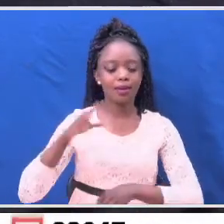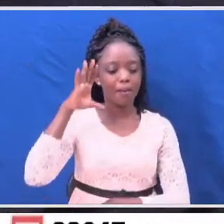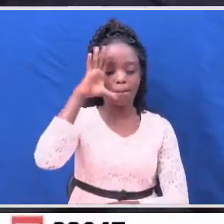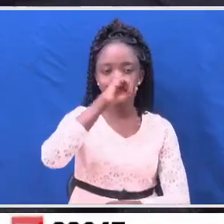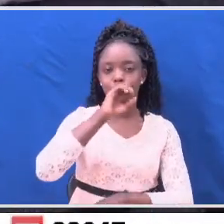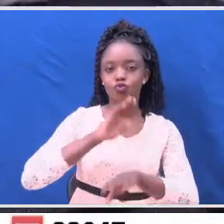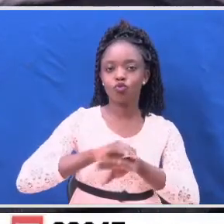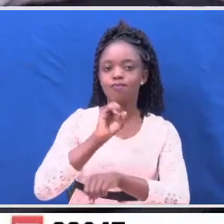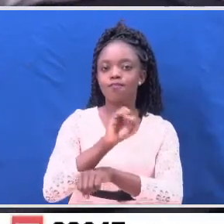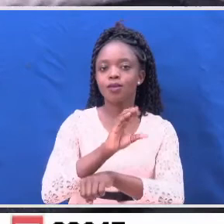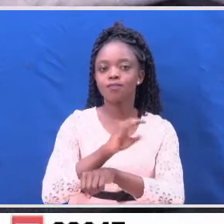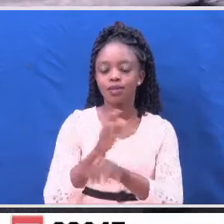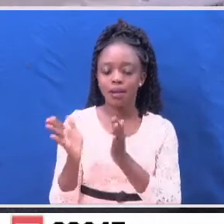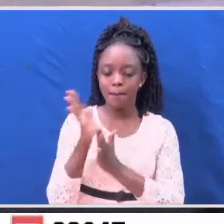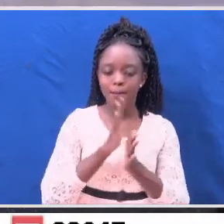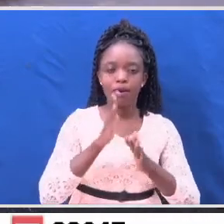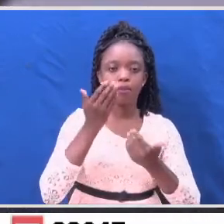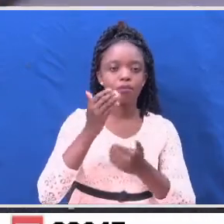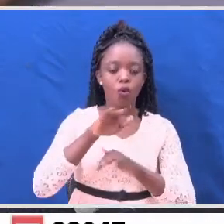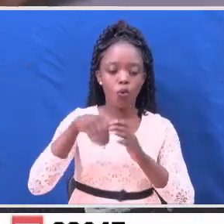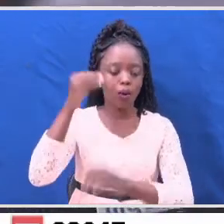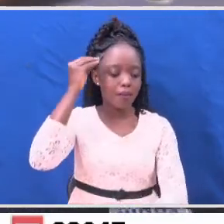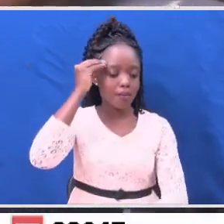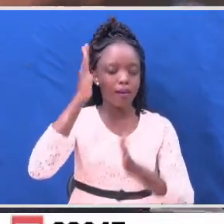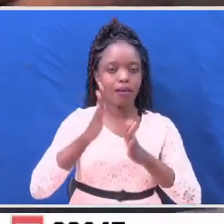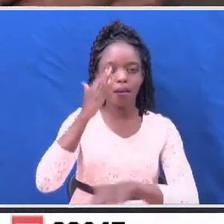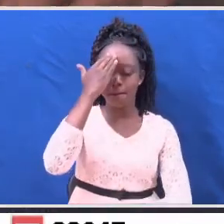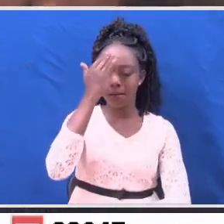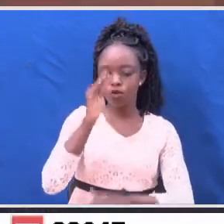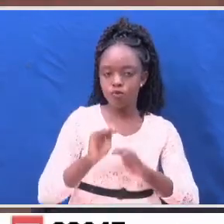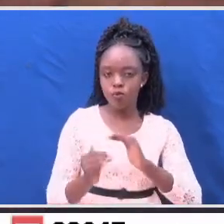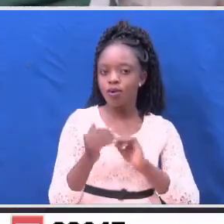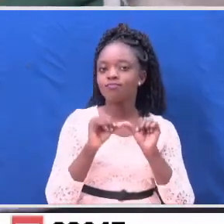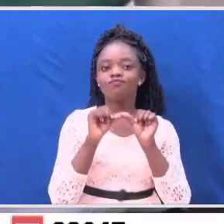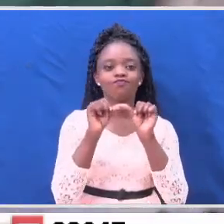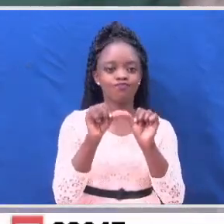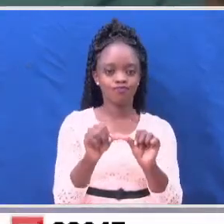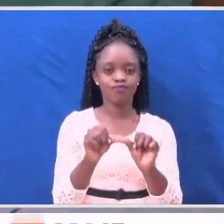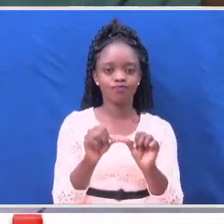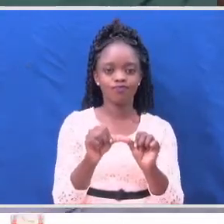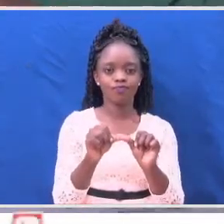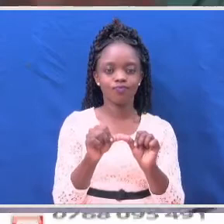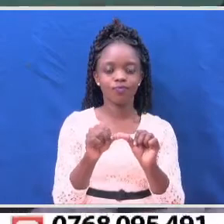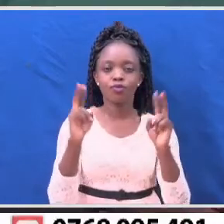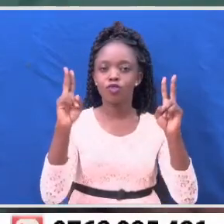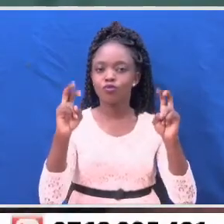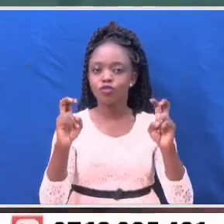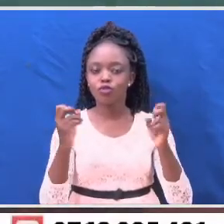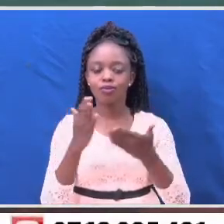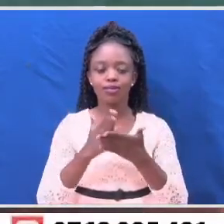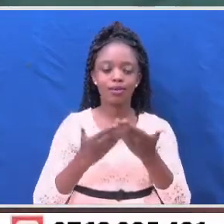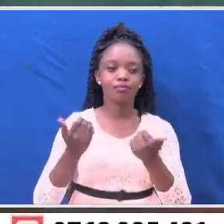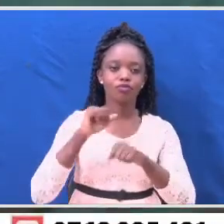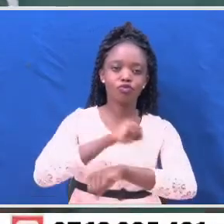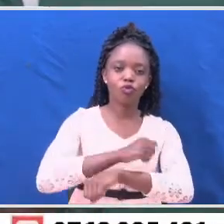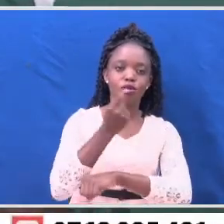mashauri. Preparations for all learners to resume learning Monday morning are still ongoing, and despite issues such as lack of